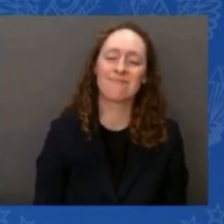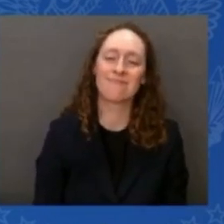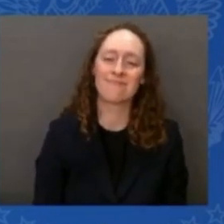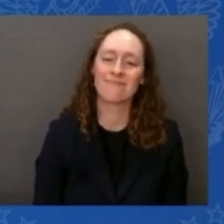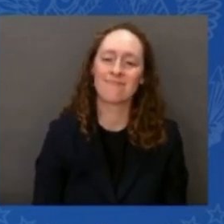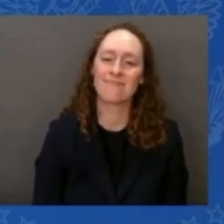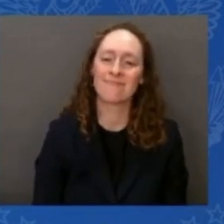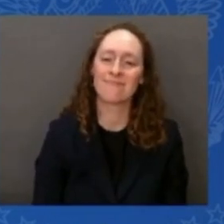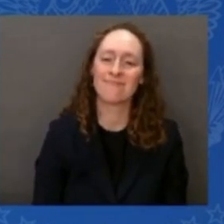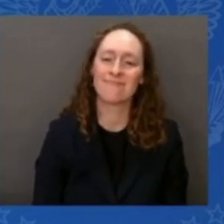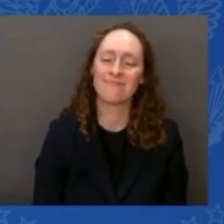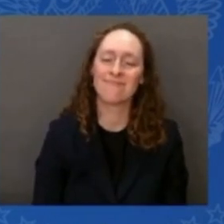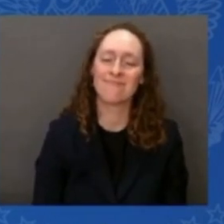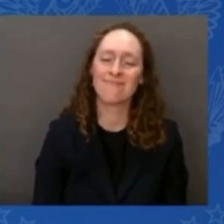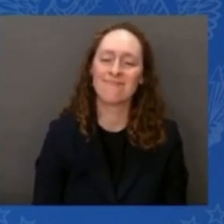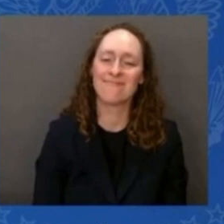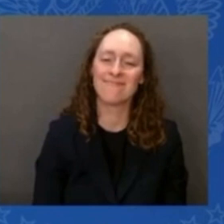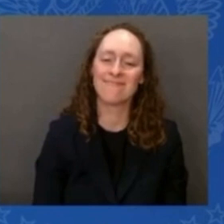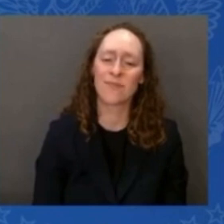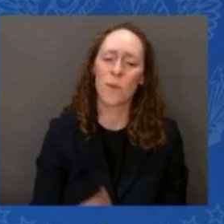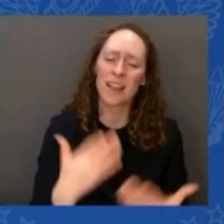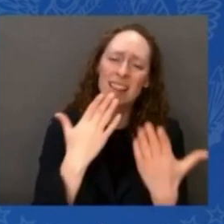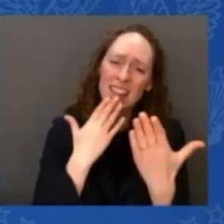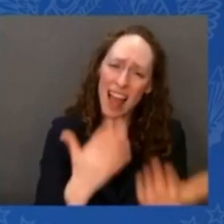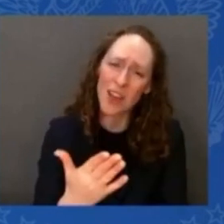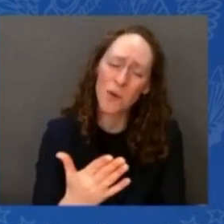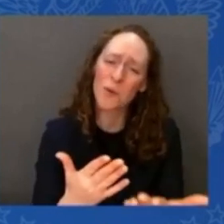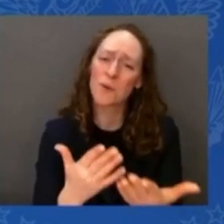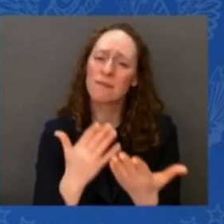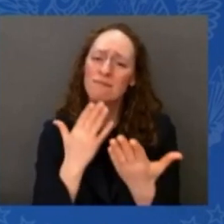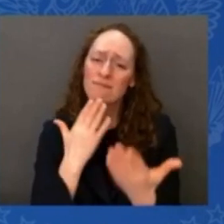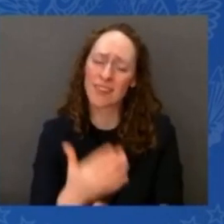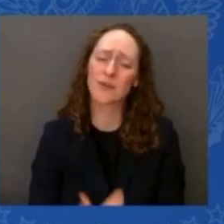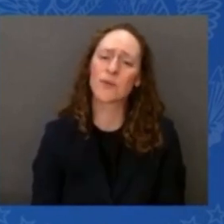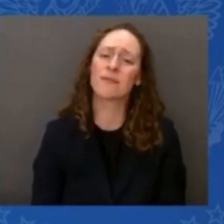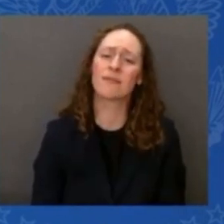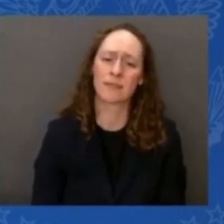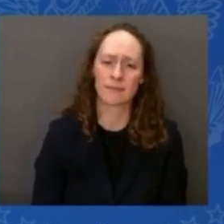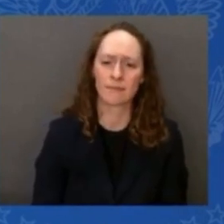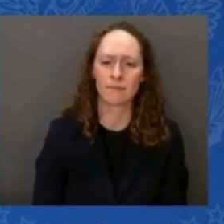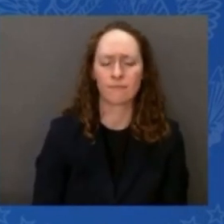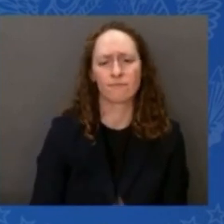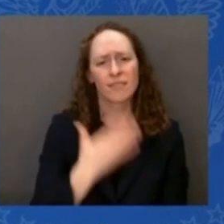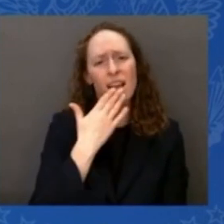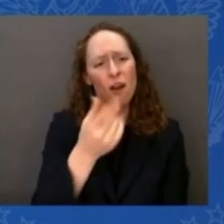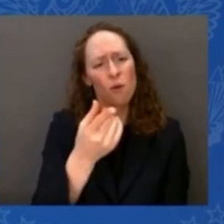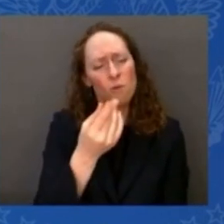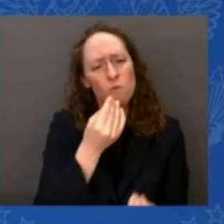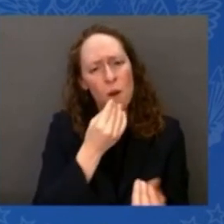Thank you again for your graciousness, Mr. Mayor. I appreciate it very much. And to